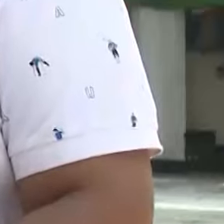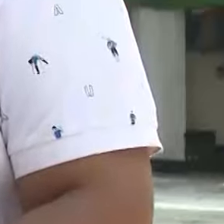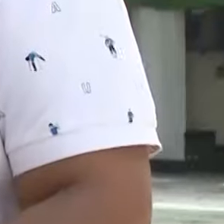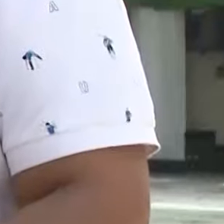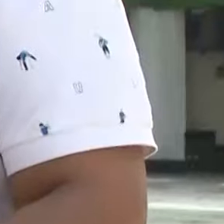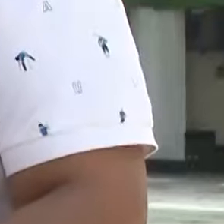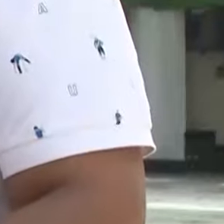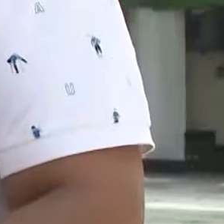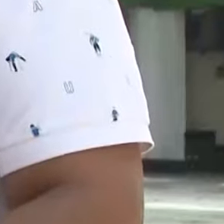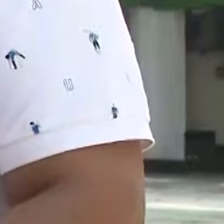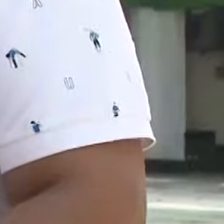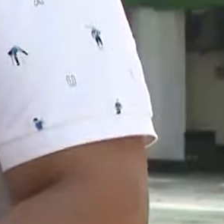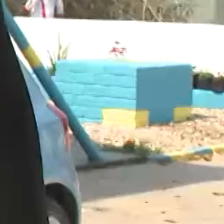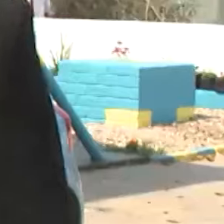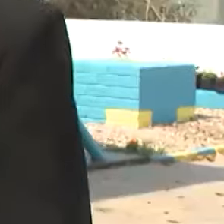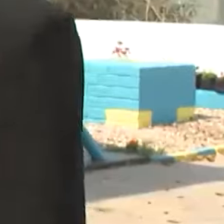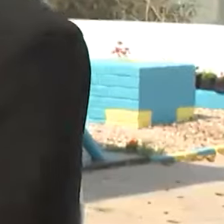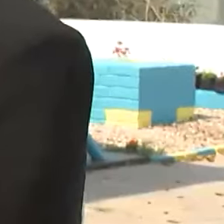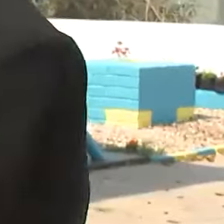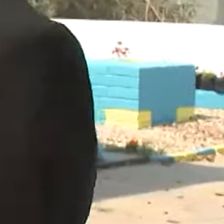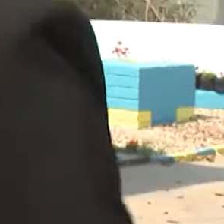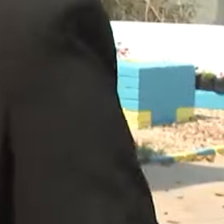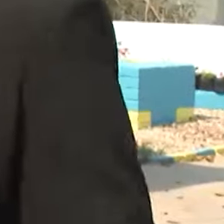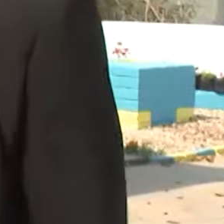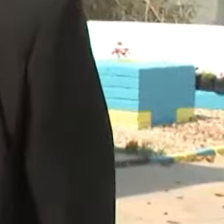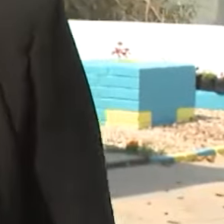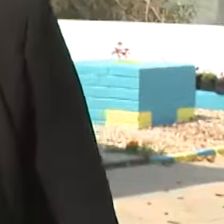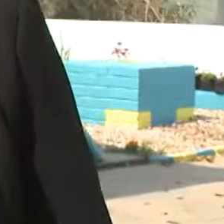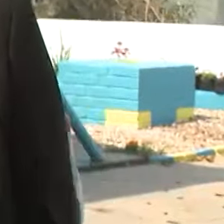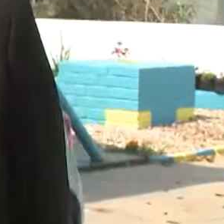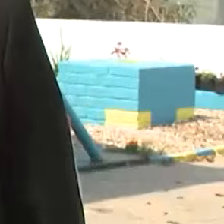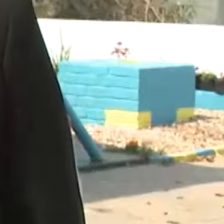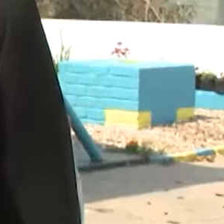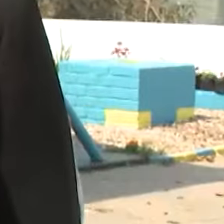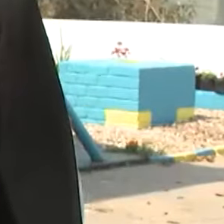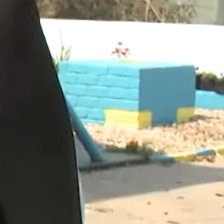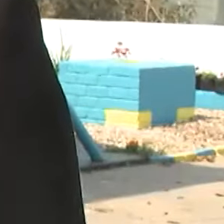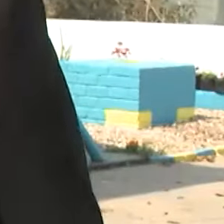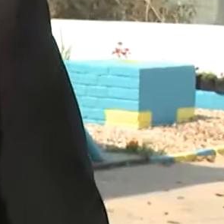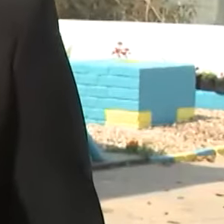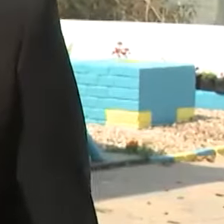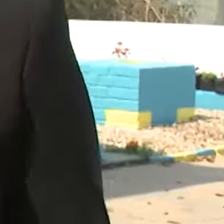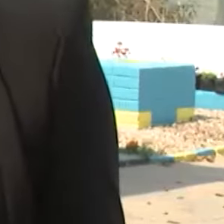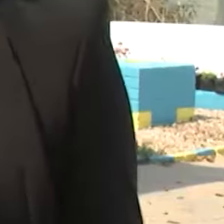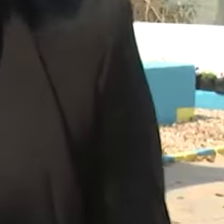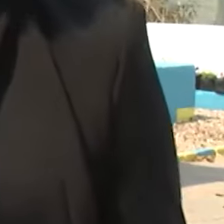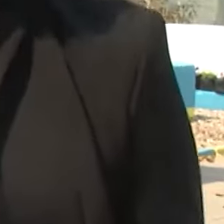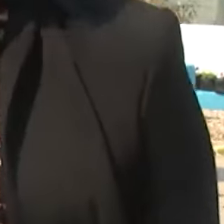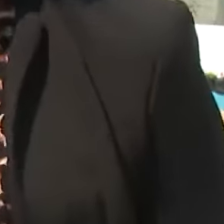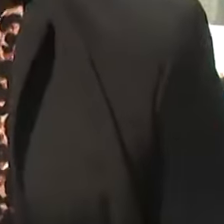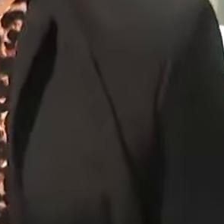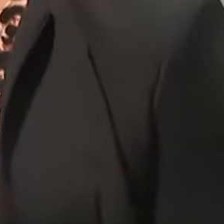Rhinozam Agro is the place to visit. As you can see, this is NISA stand. We are trying to make the